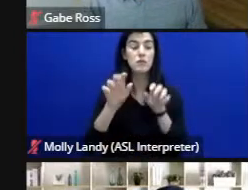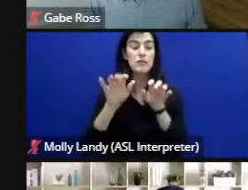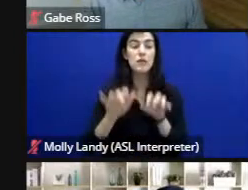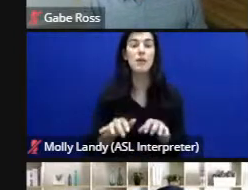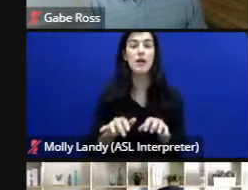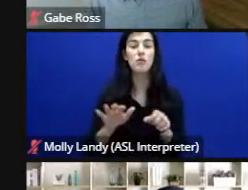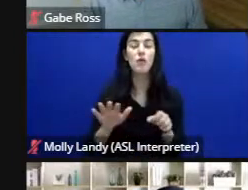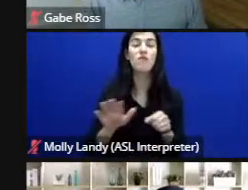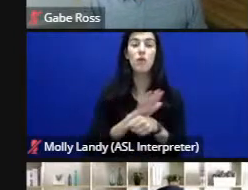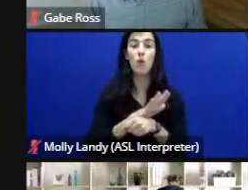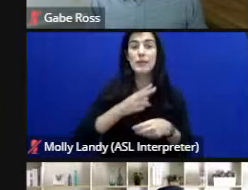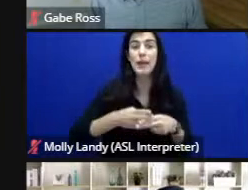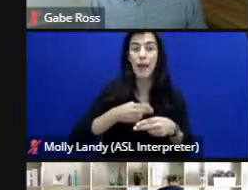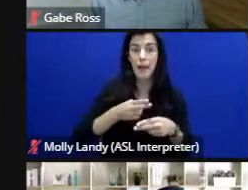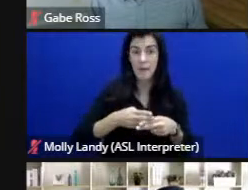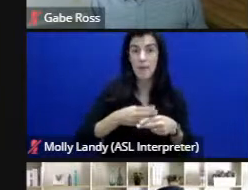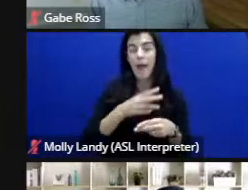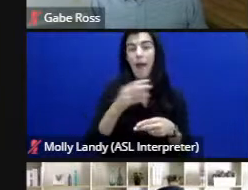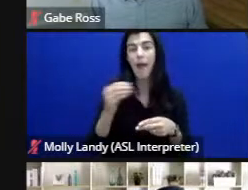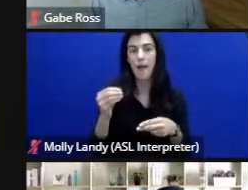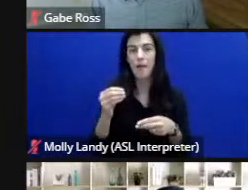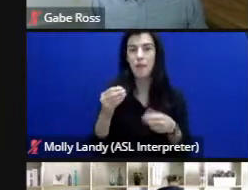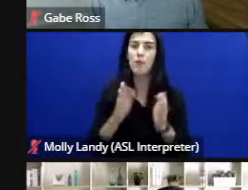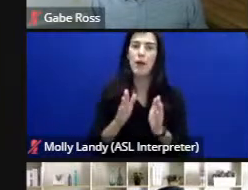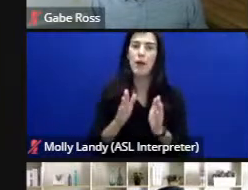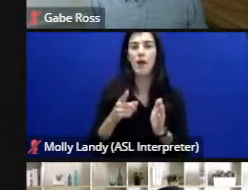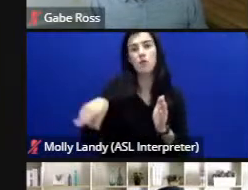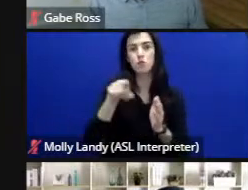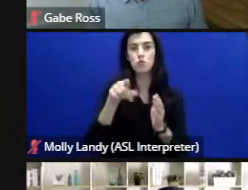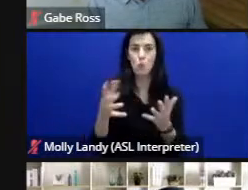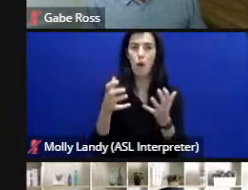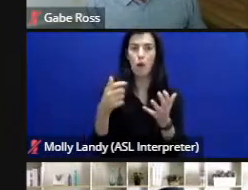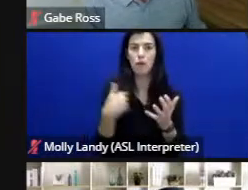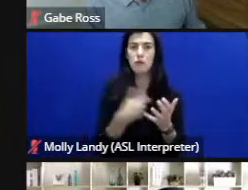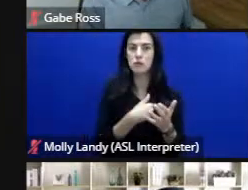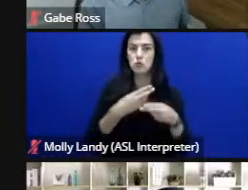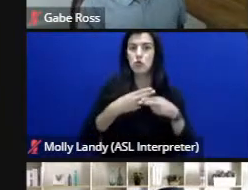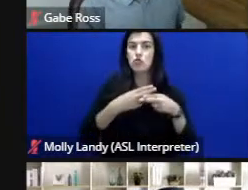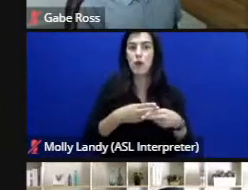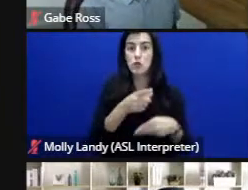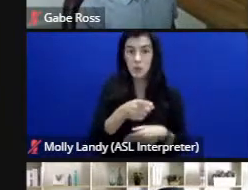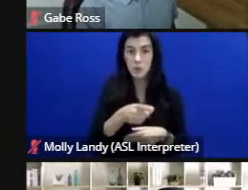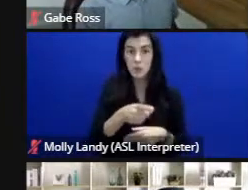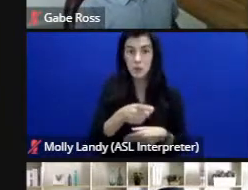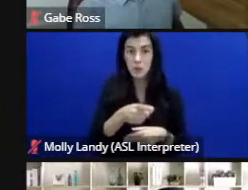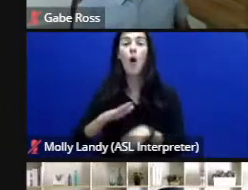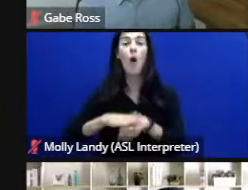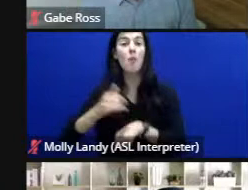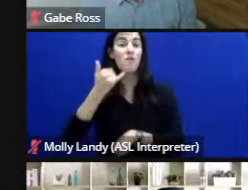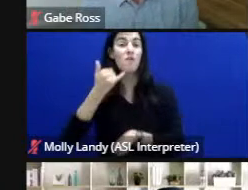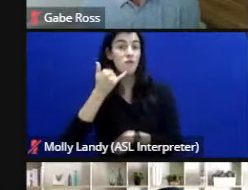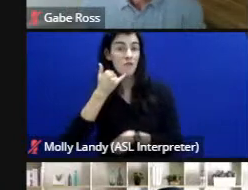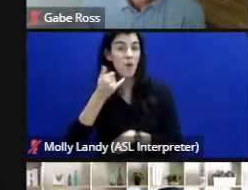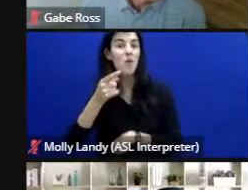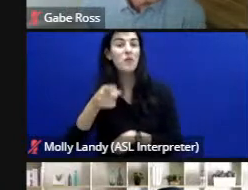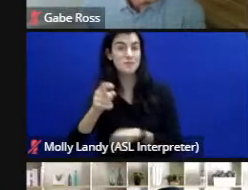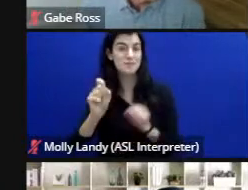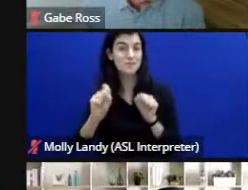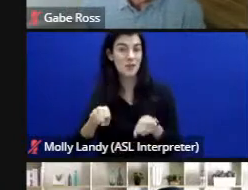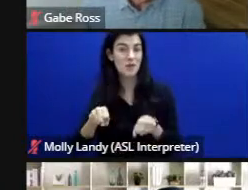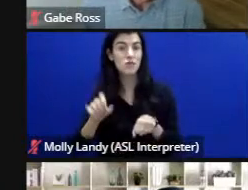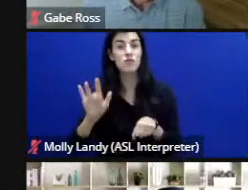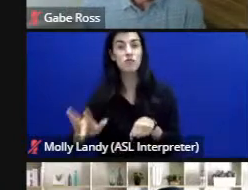to address. If you're participating by phone, you may remotely raise your hand by